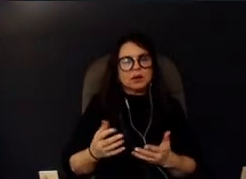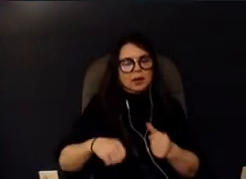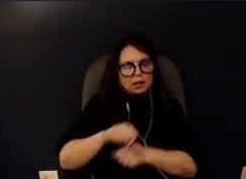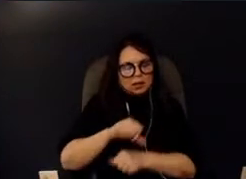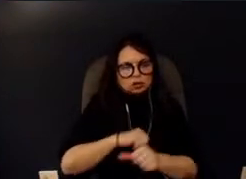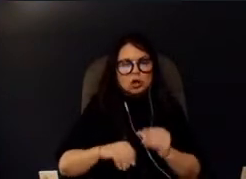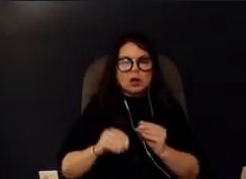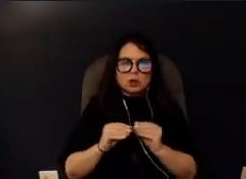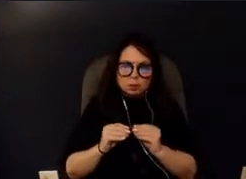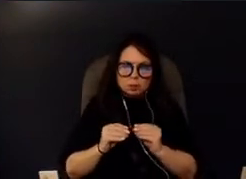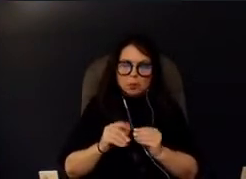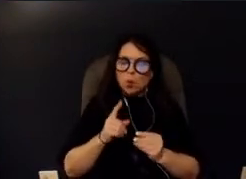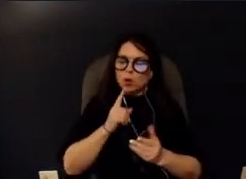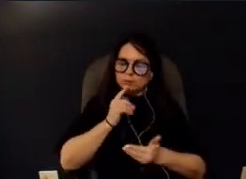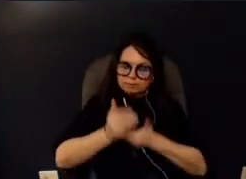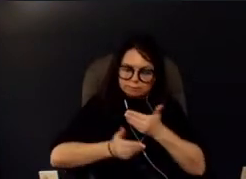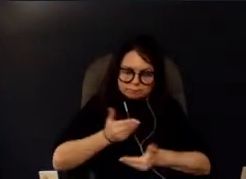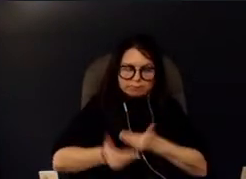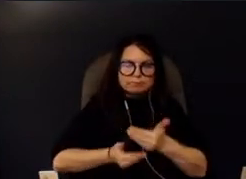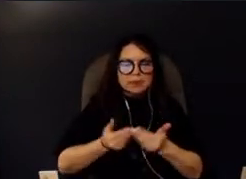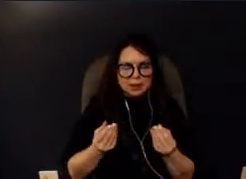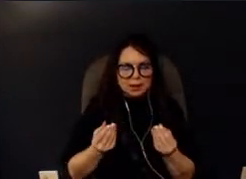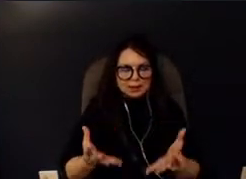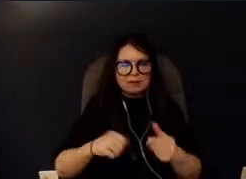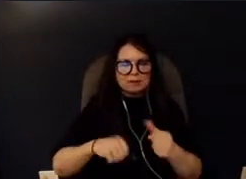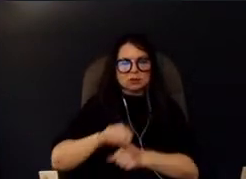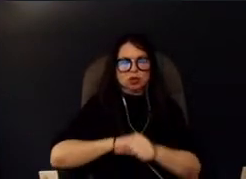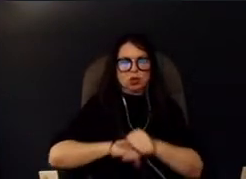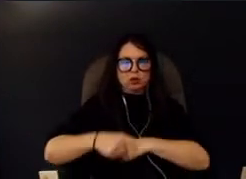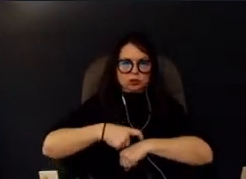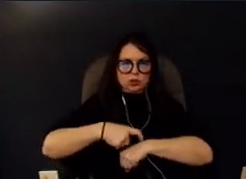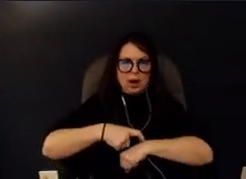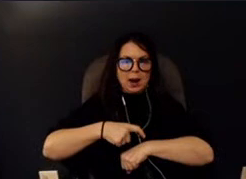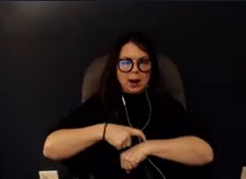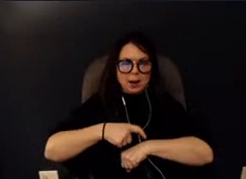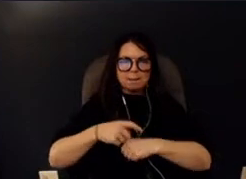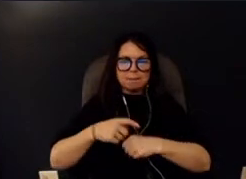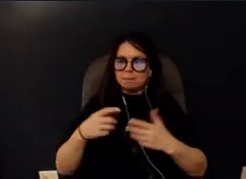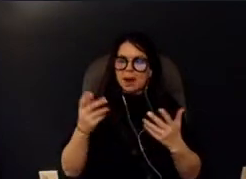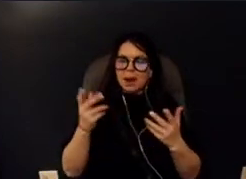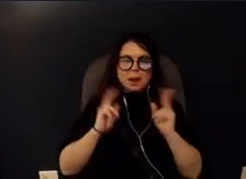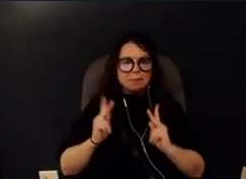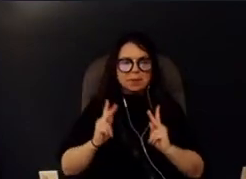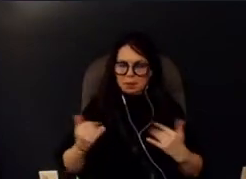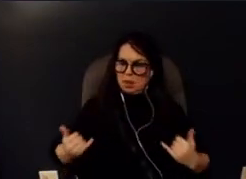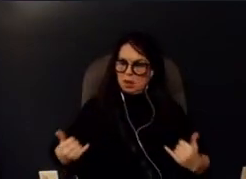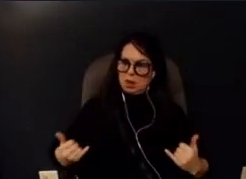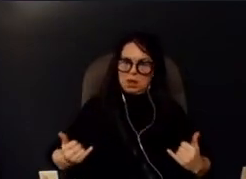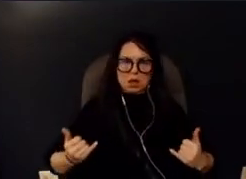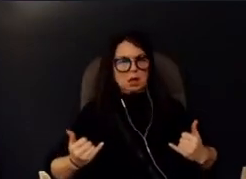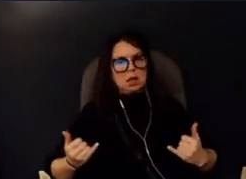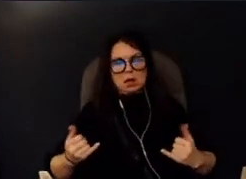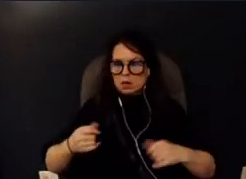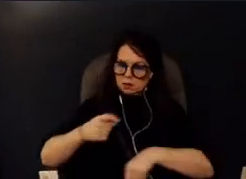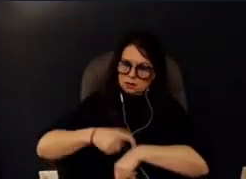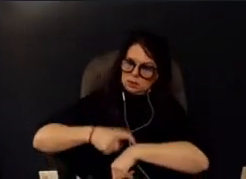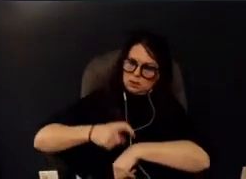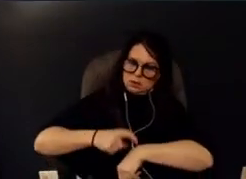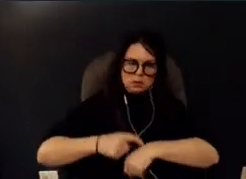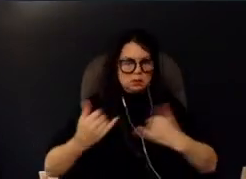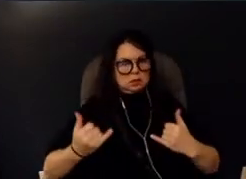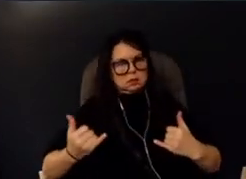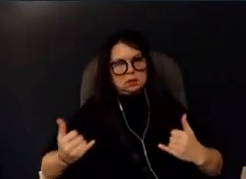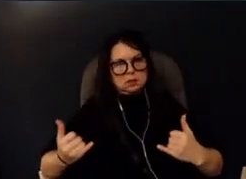notion that everything has to happen now and everything has to be today. I feel like that's kind of endemic